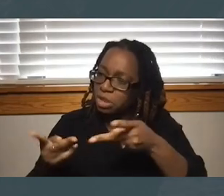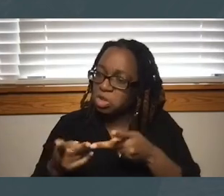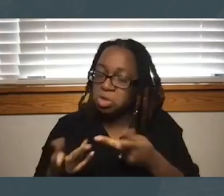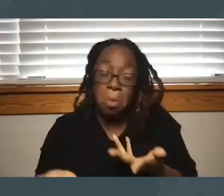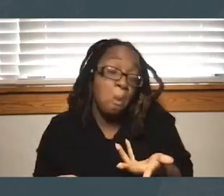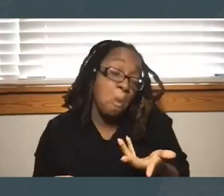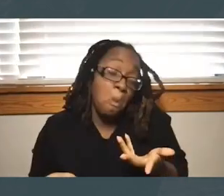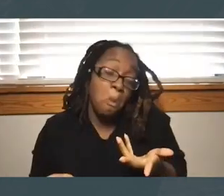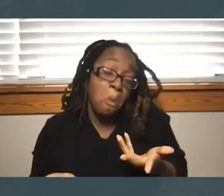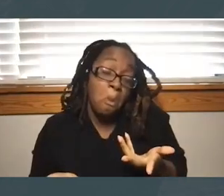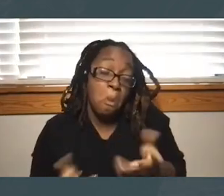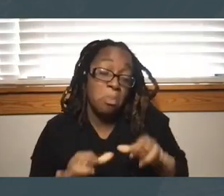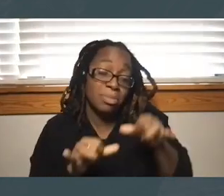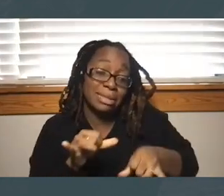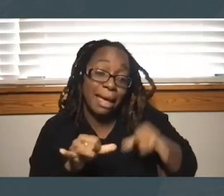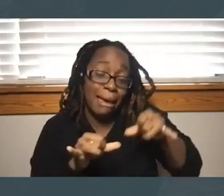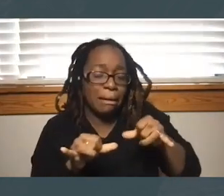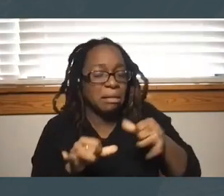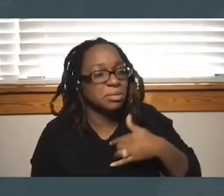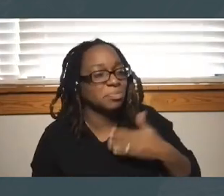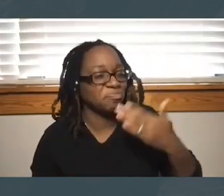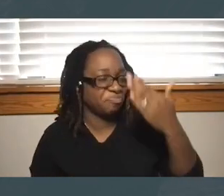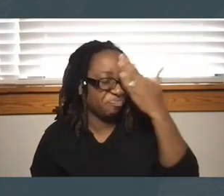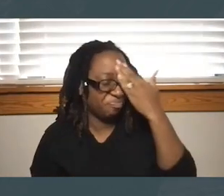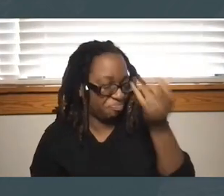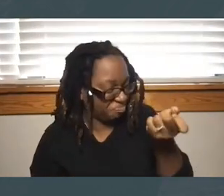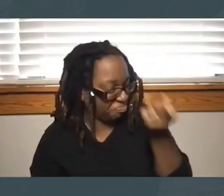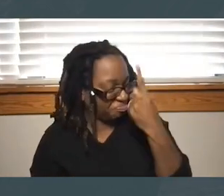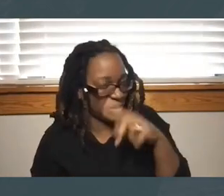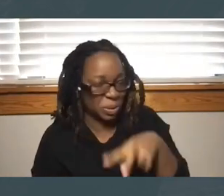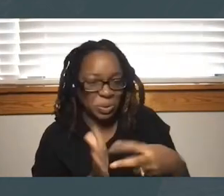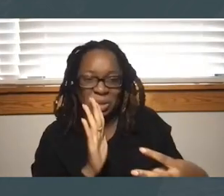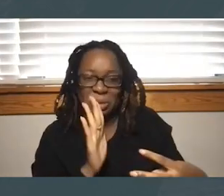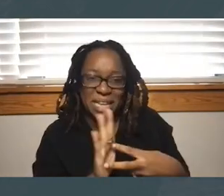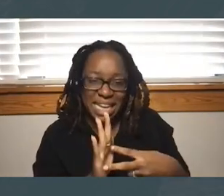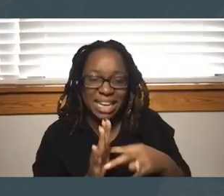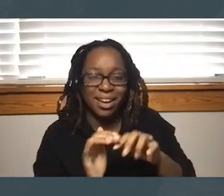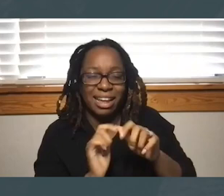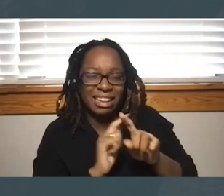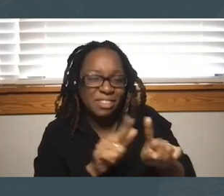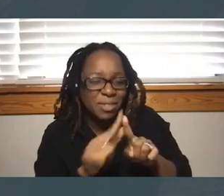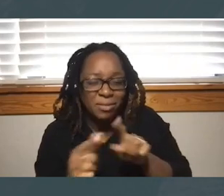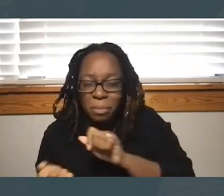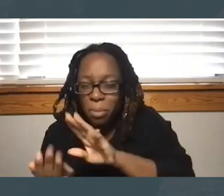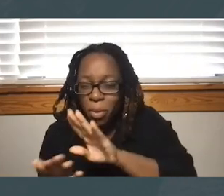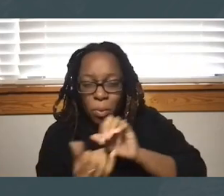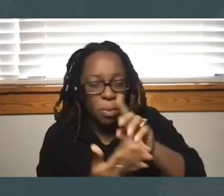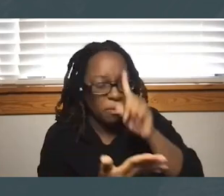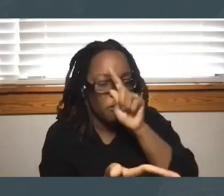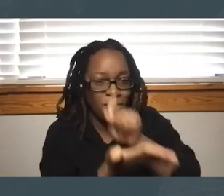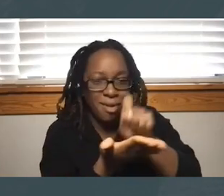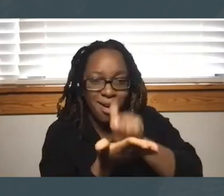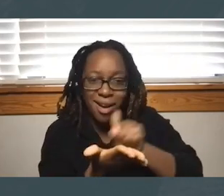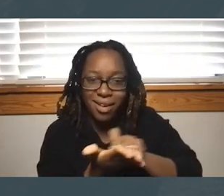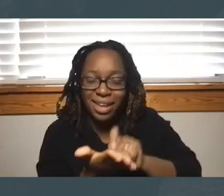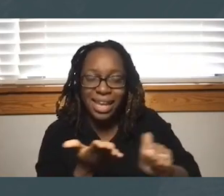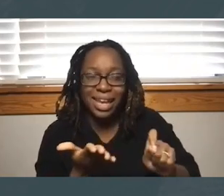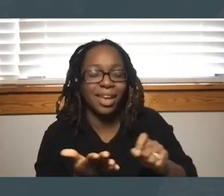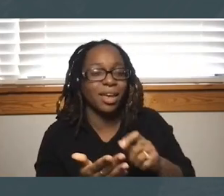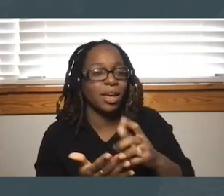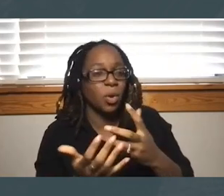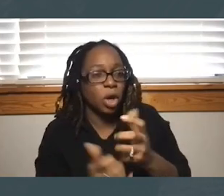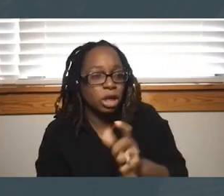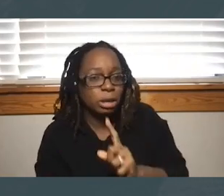But I understand precisely what you mean about, you know, modes of writing, mm-hmm. and wanting to write in a mode